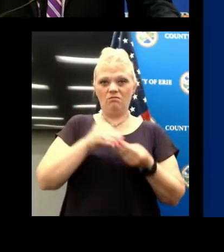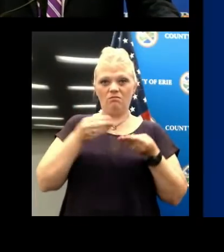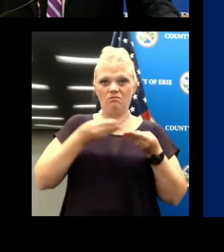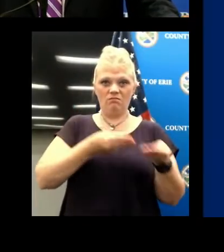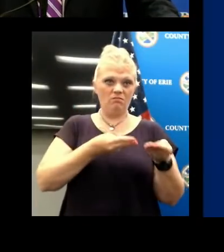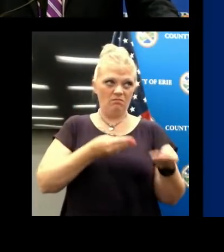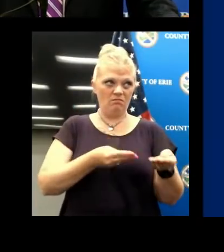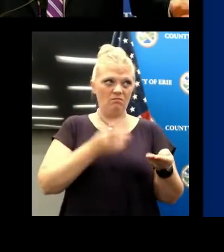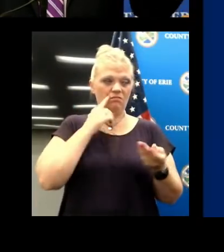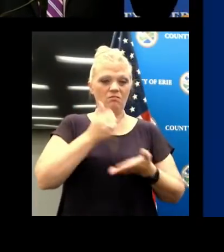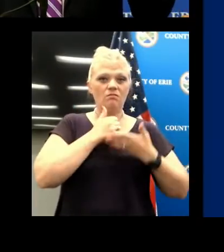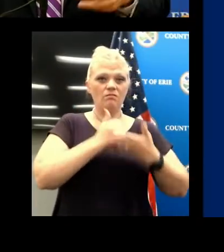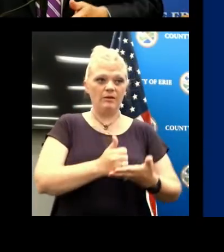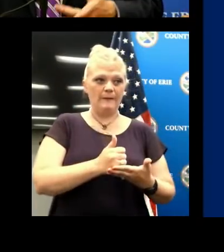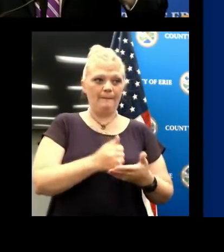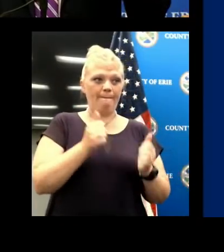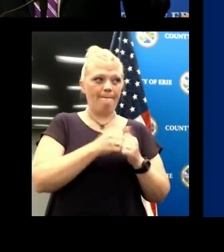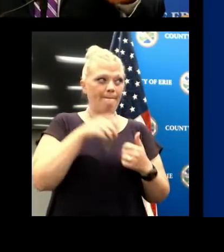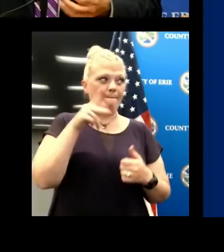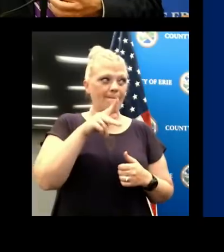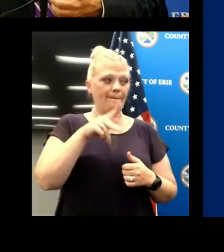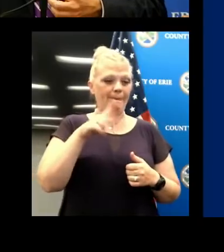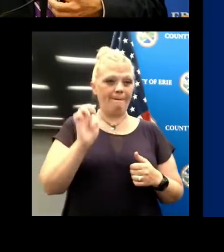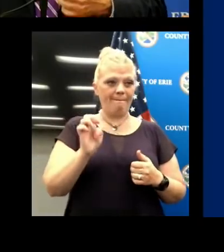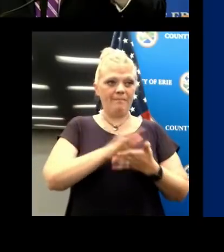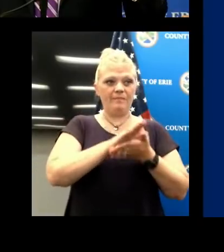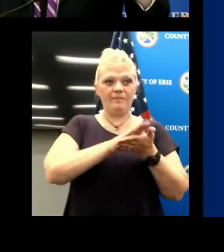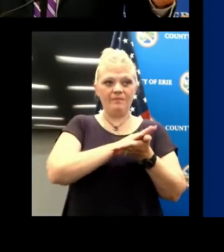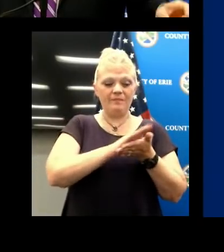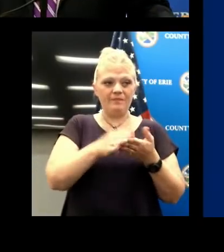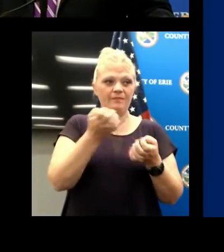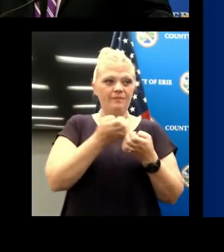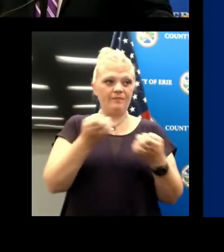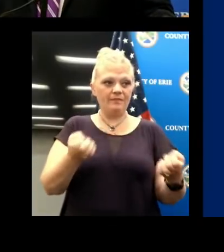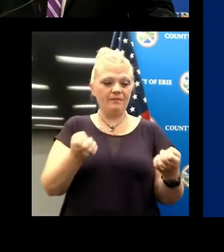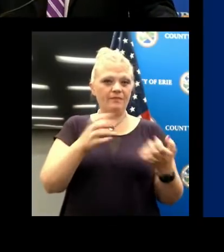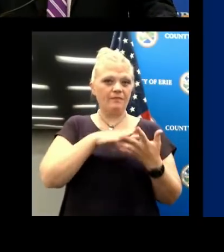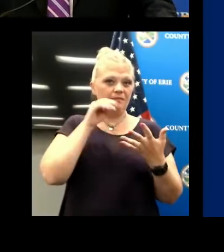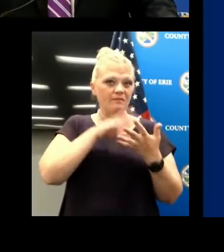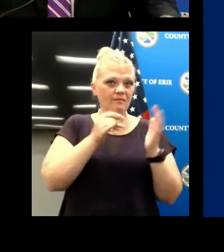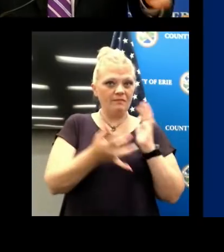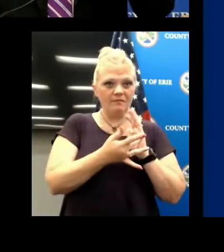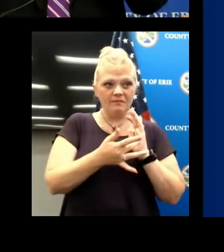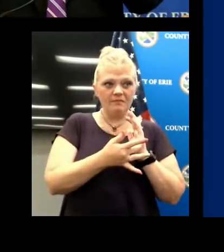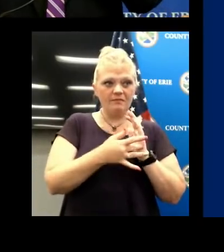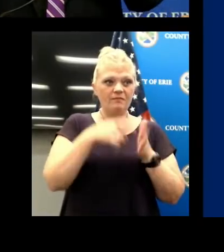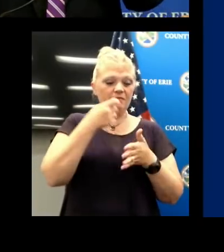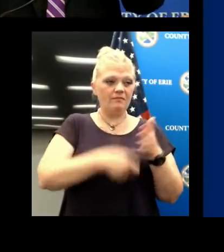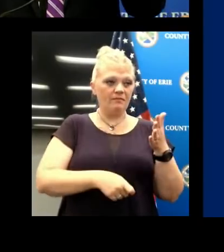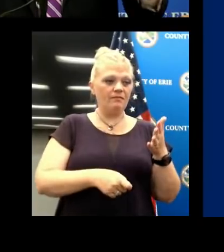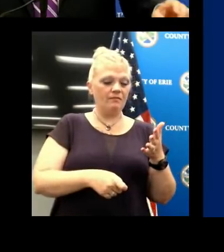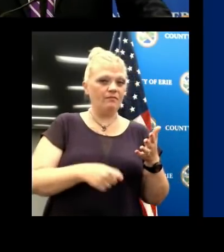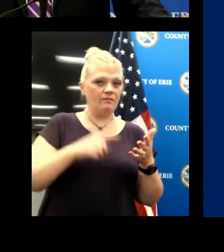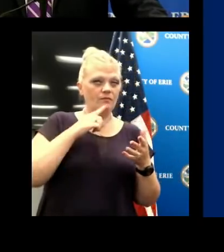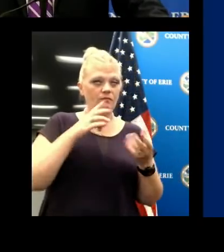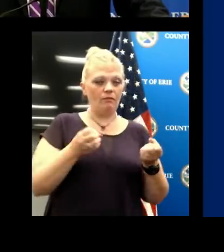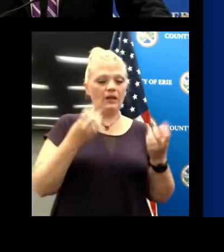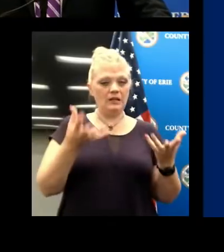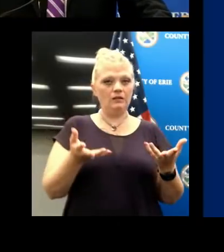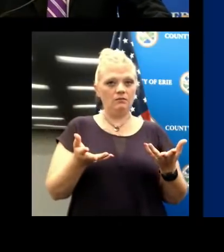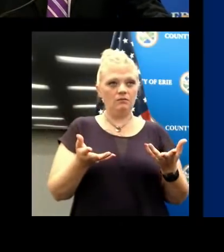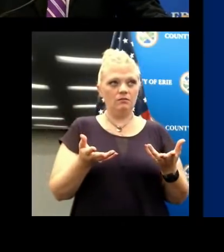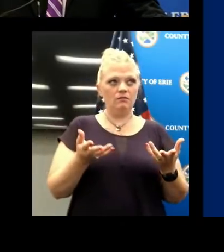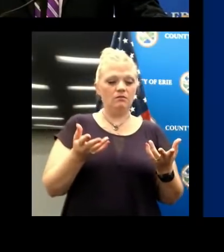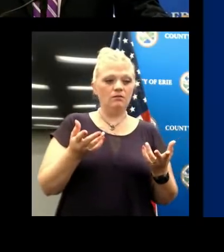them with regards to PPE acquisition, sanitizing equipment, remote learning technology costs, which there are many.